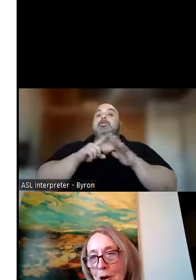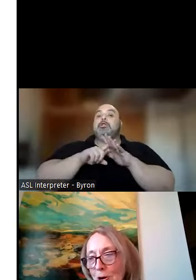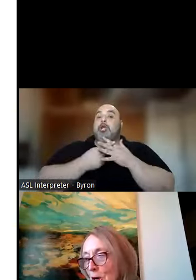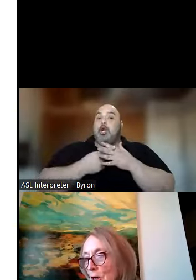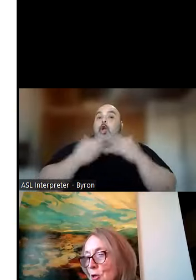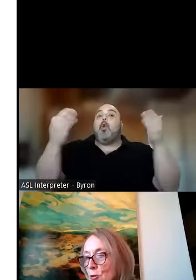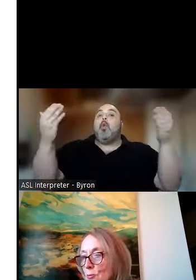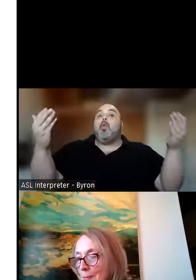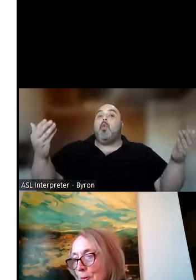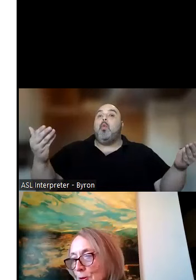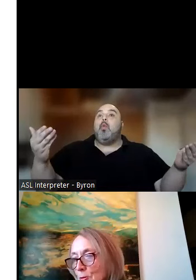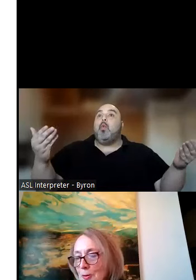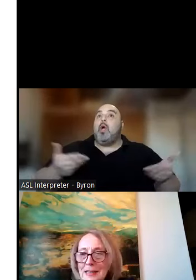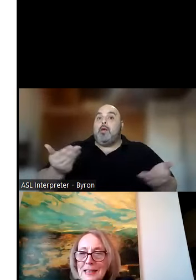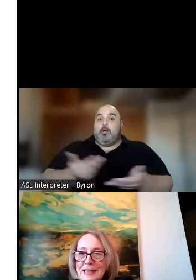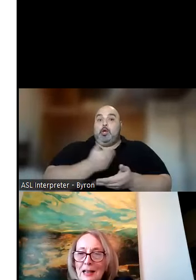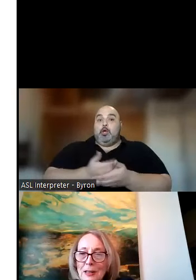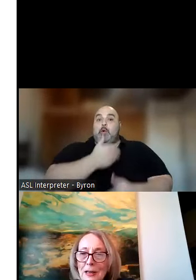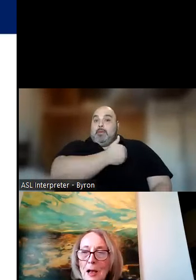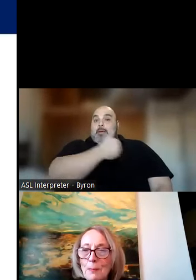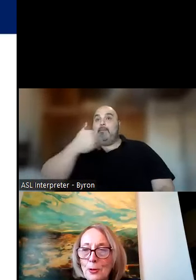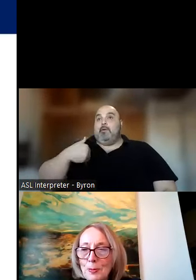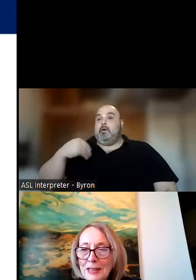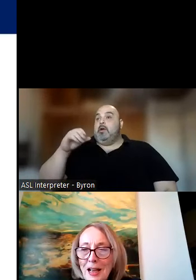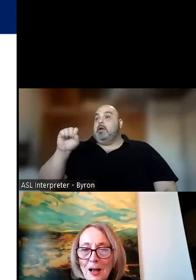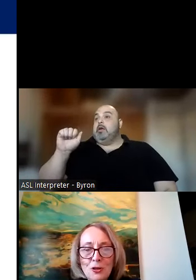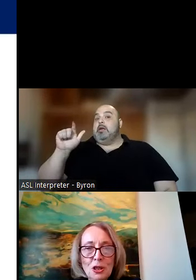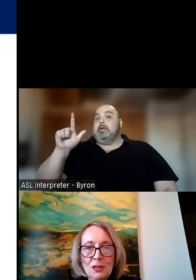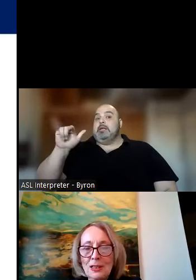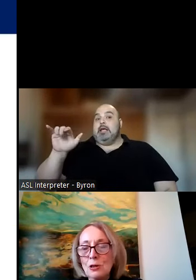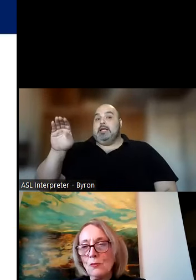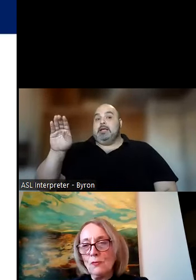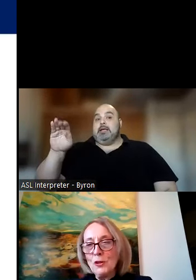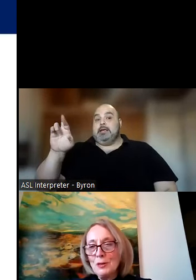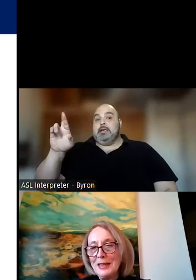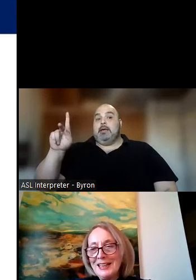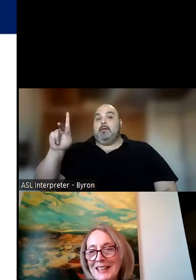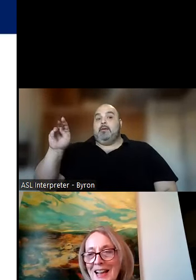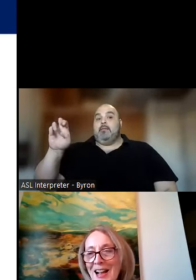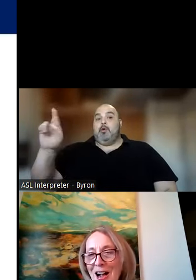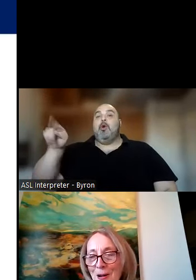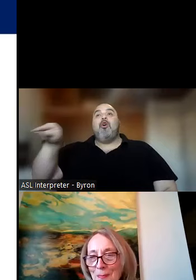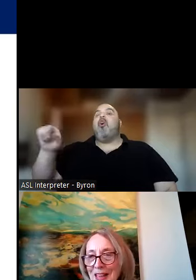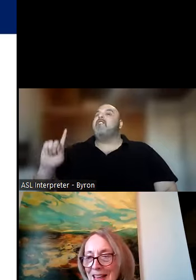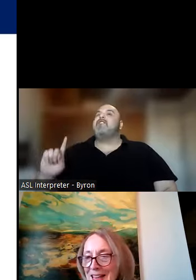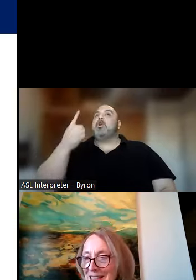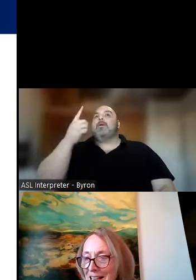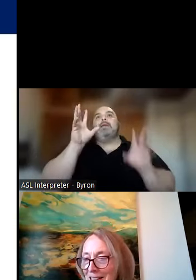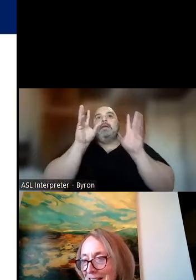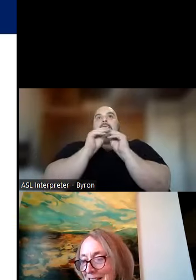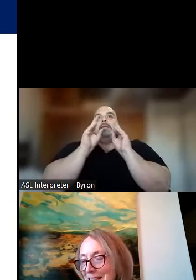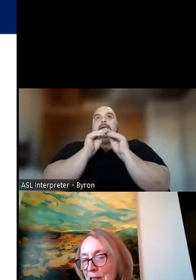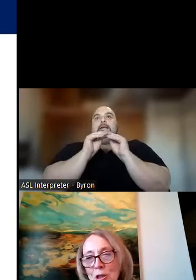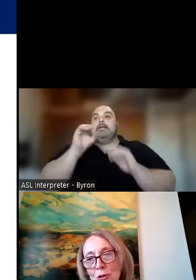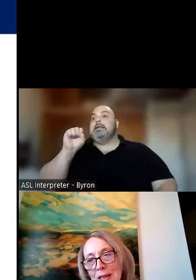welcoming our new member, who is Sally Bergman. This is her first meeting.